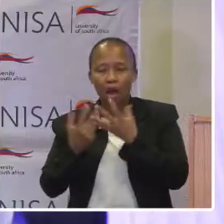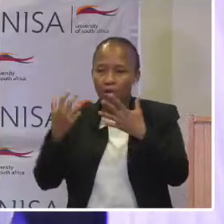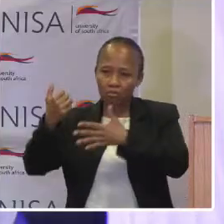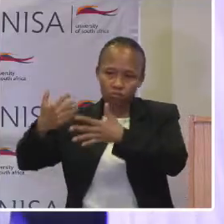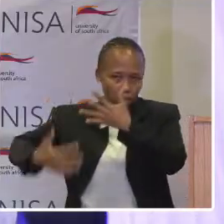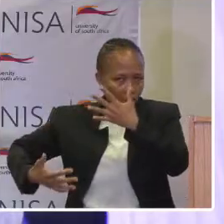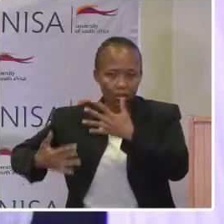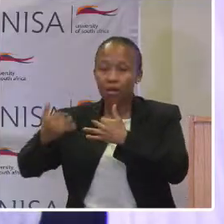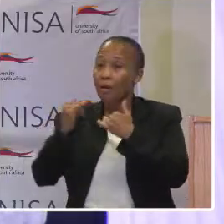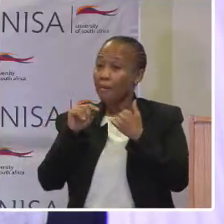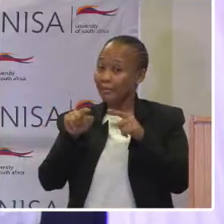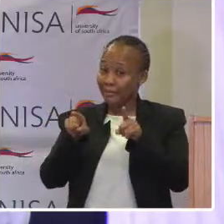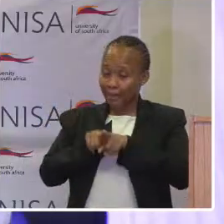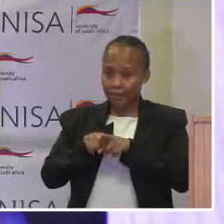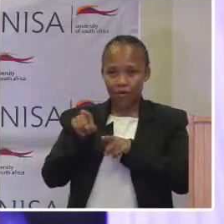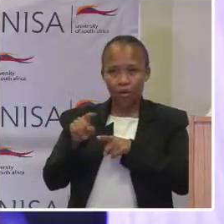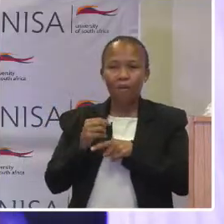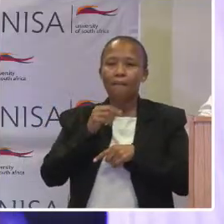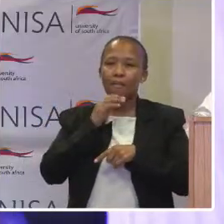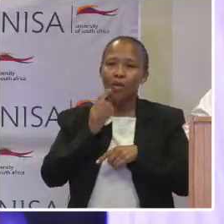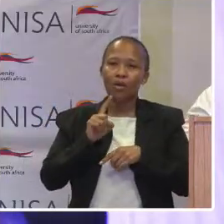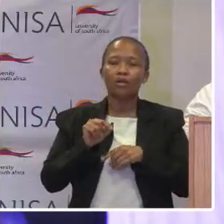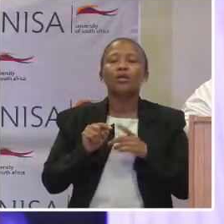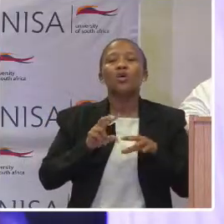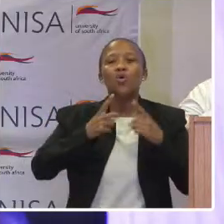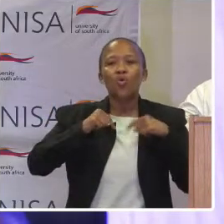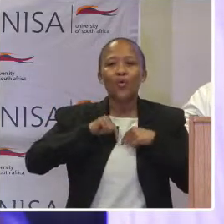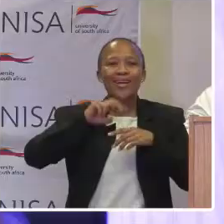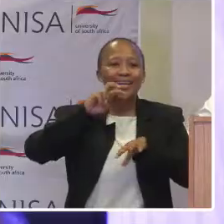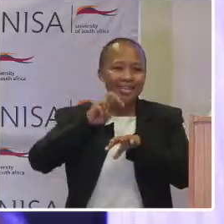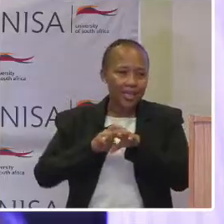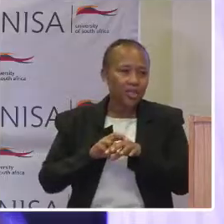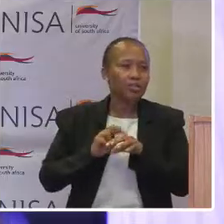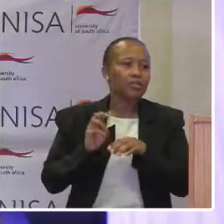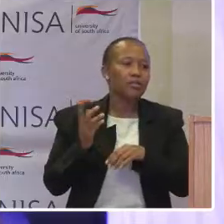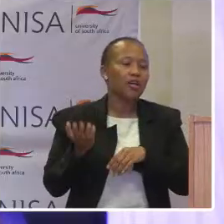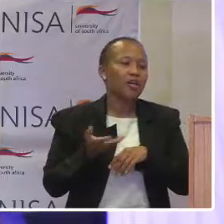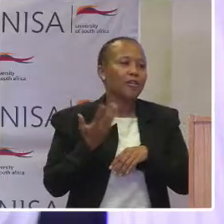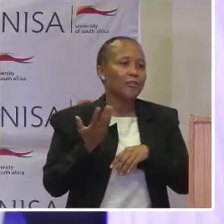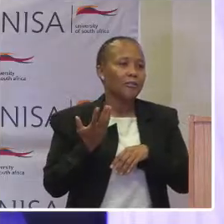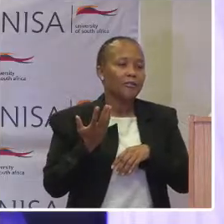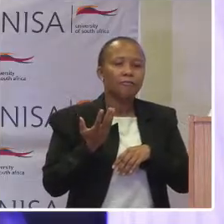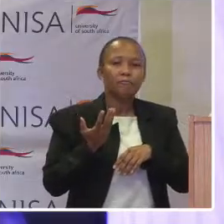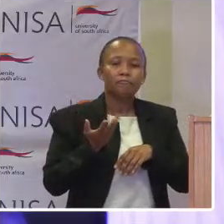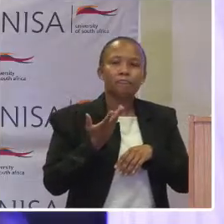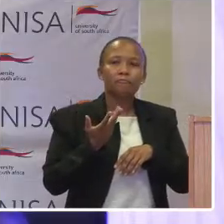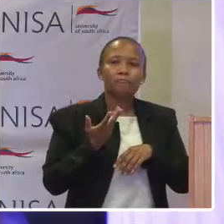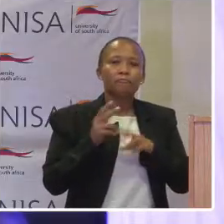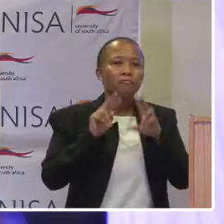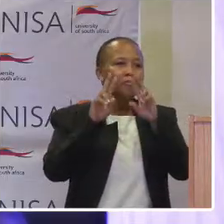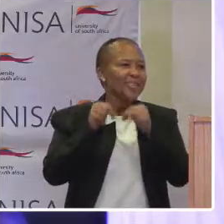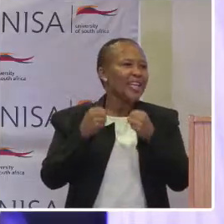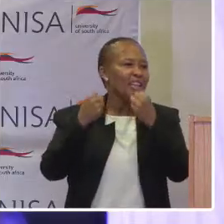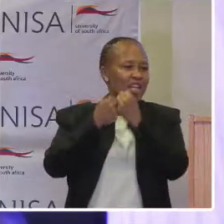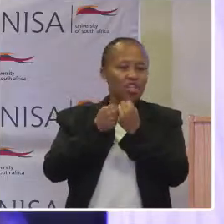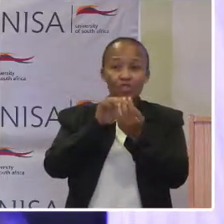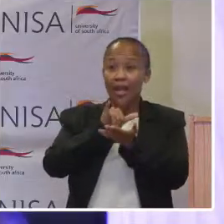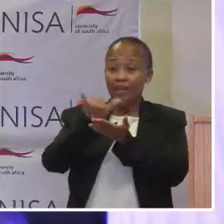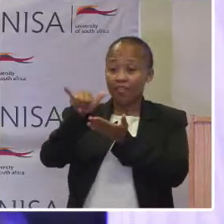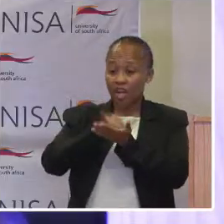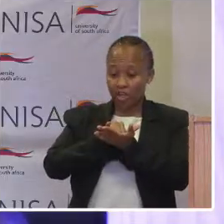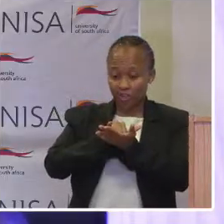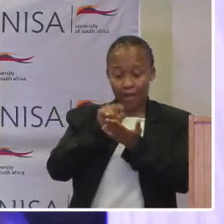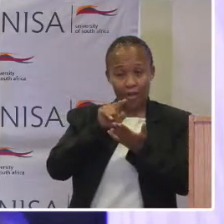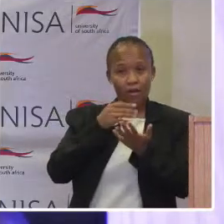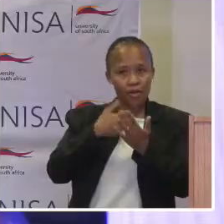to make a dent in the civil and actually the national aviation within South Africa and into the